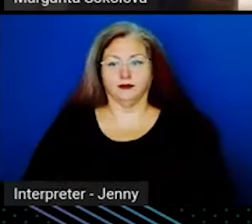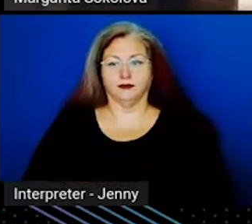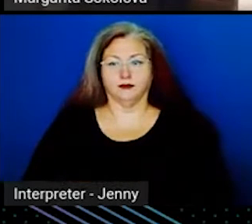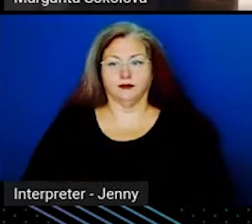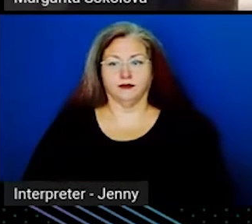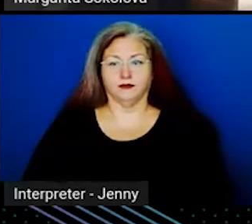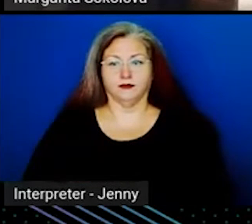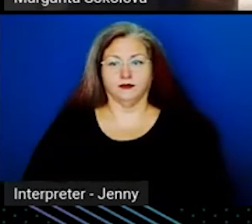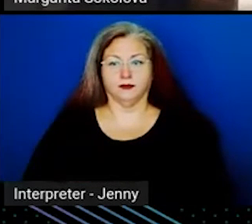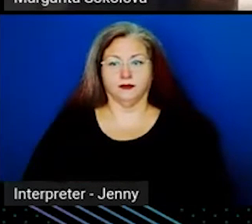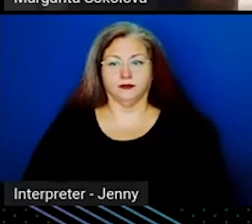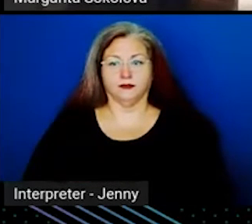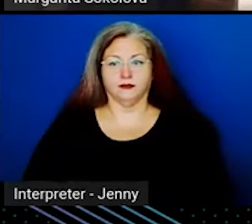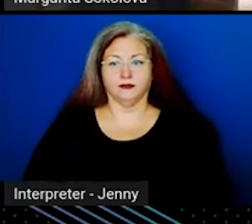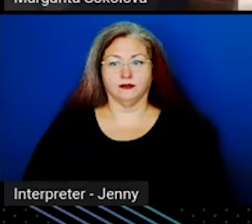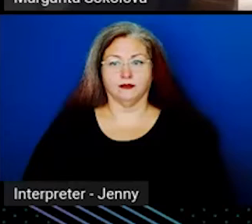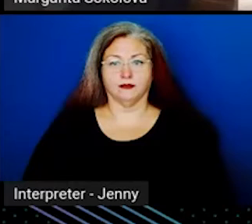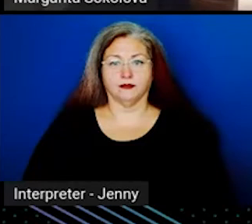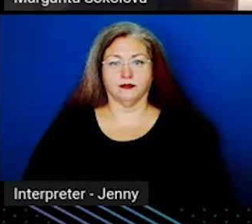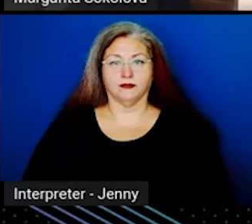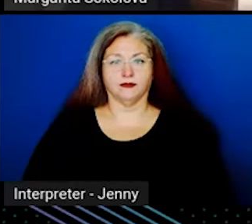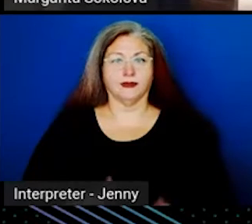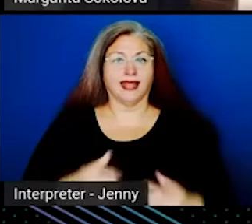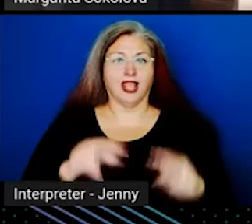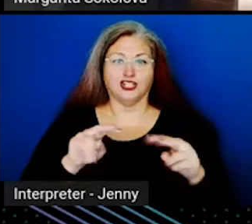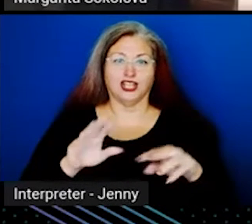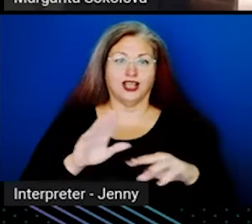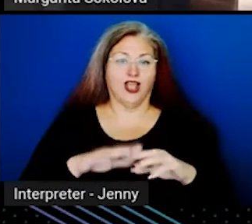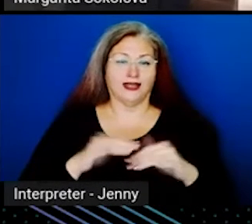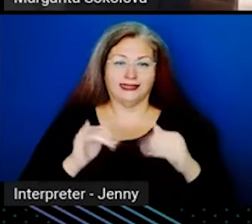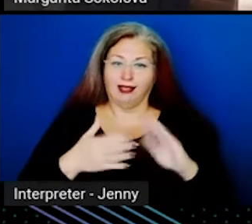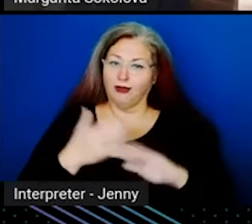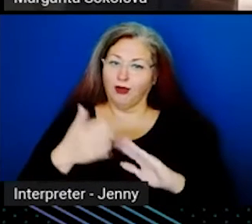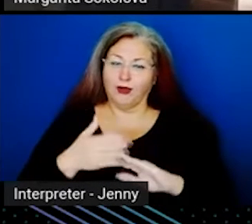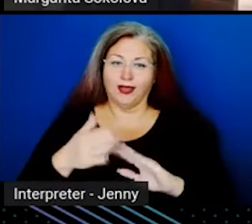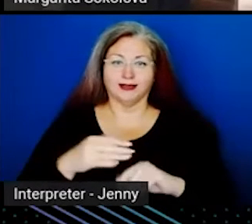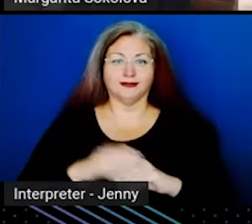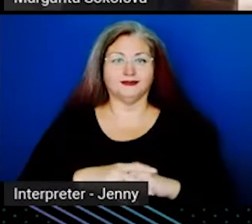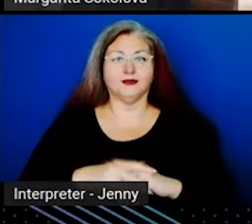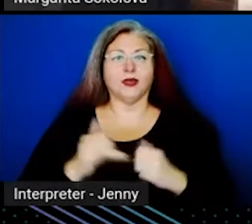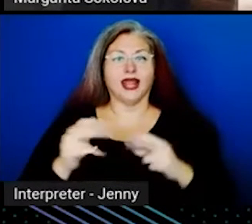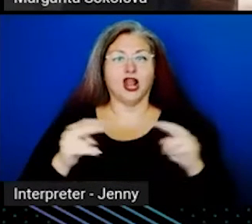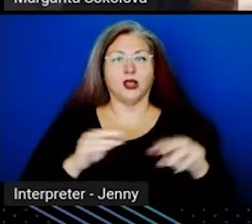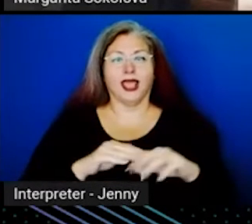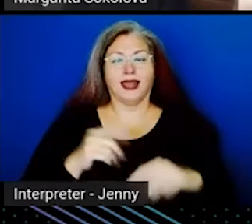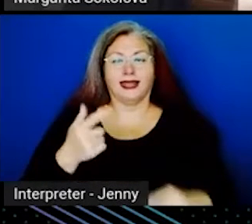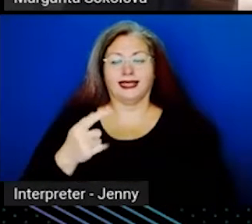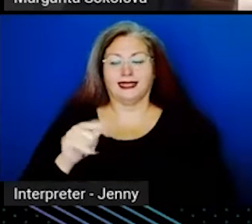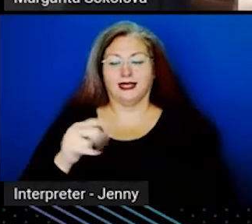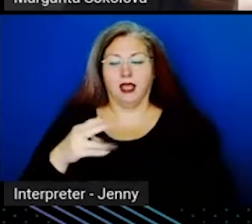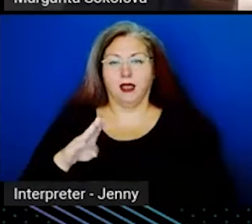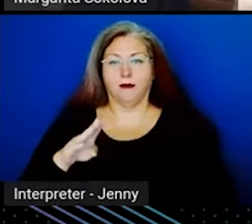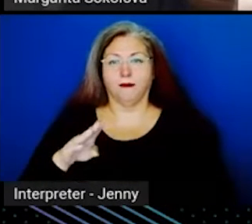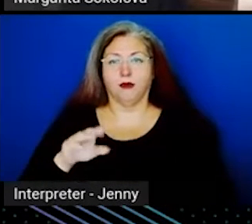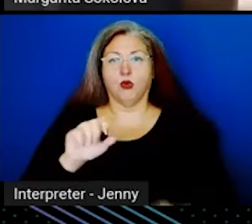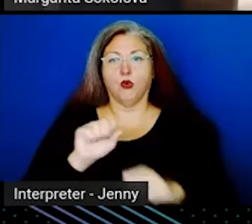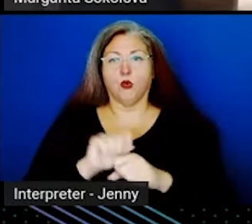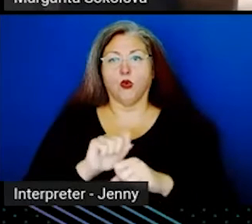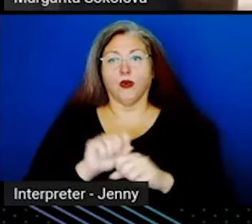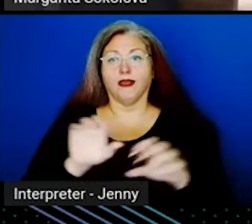Now, just going to check on this again. Still going. So let's take a look at the GitHub action workflow.